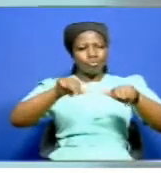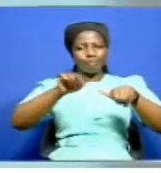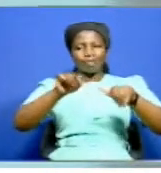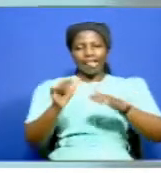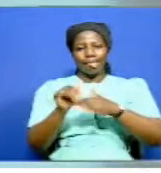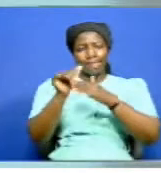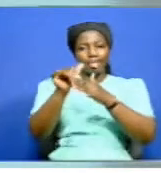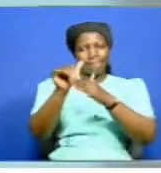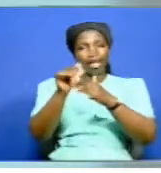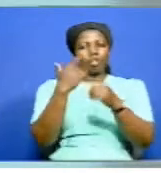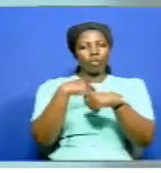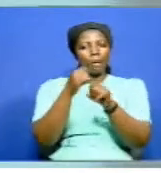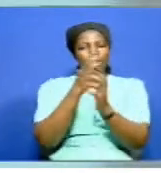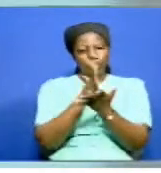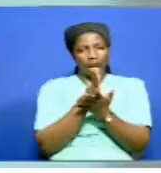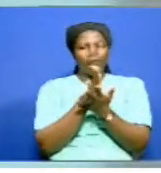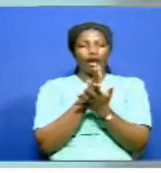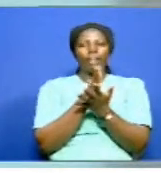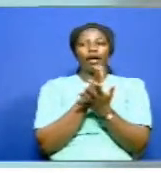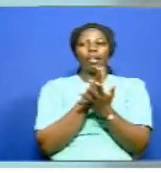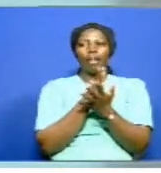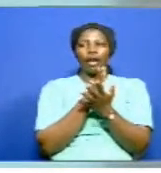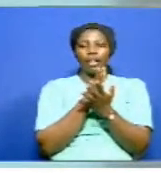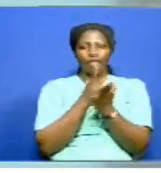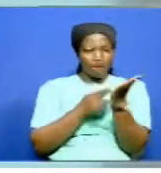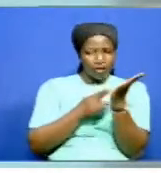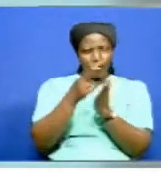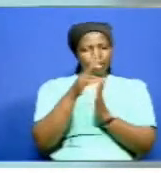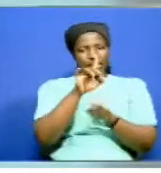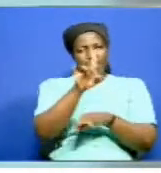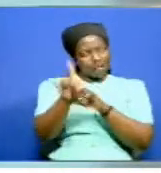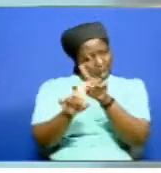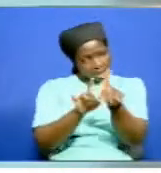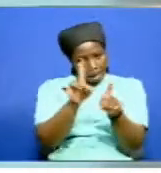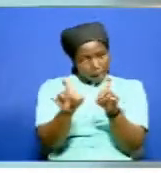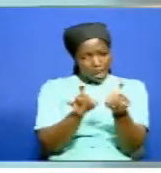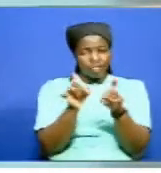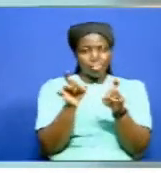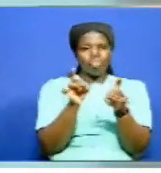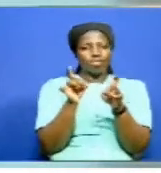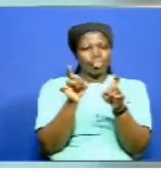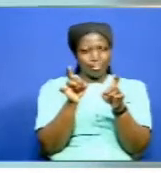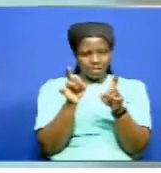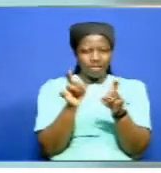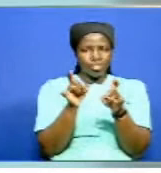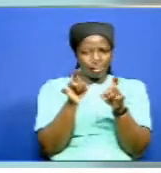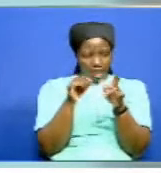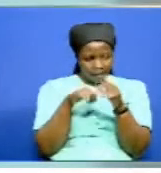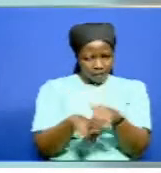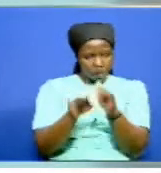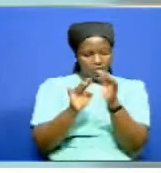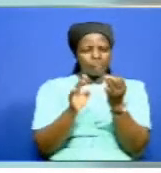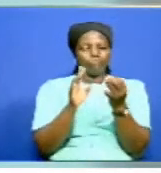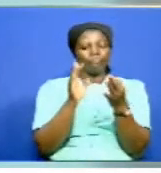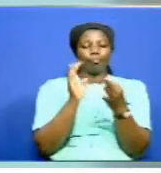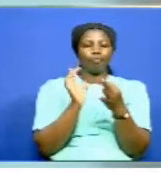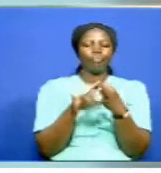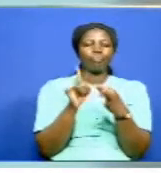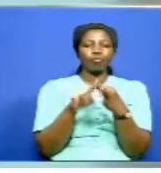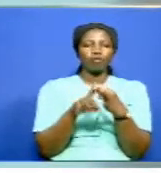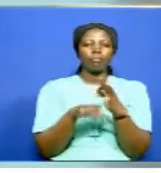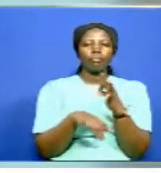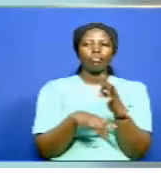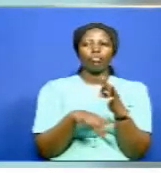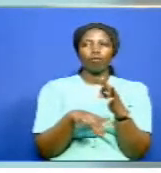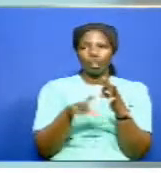of this to ensure that the integrity of the examinations are upheld or is upheld. Of course,